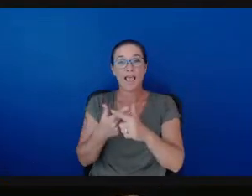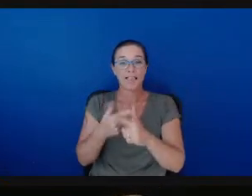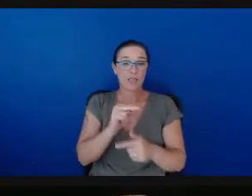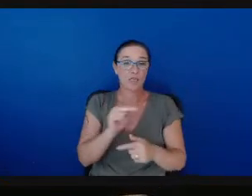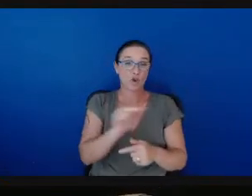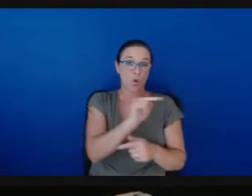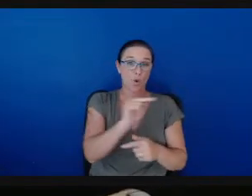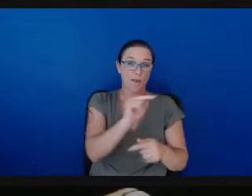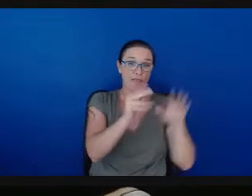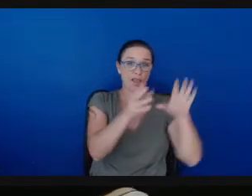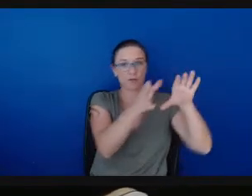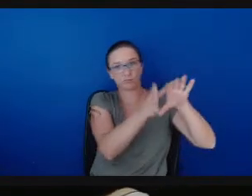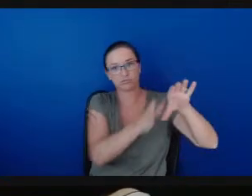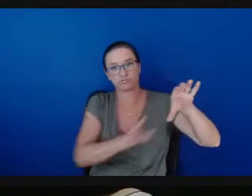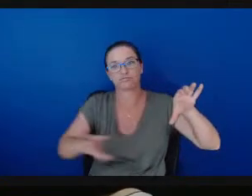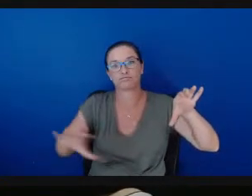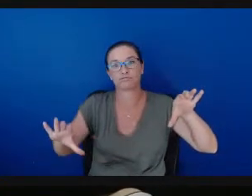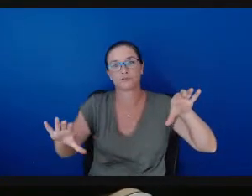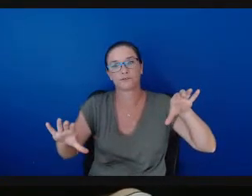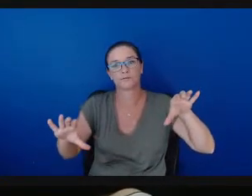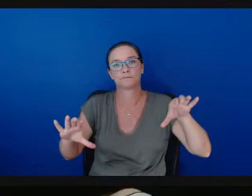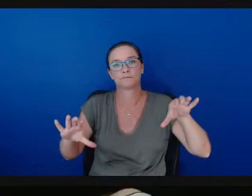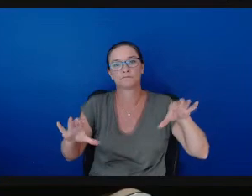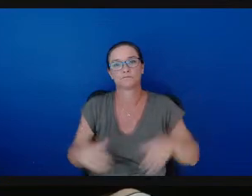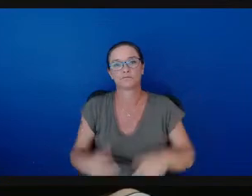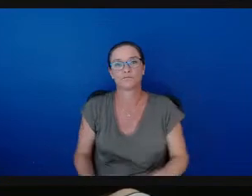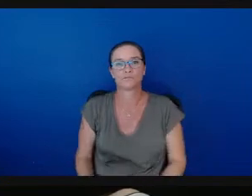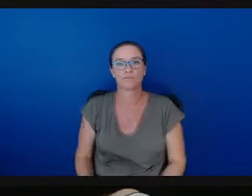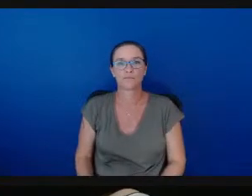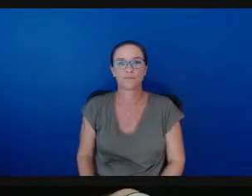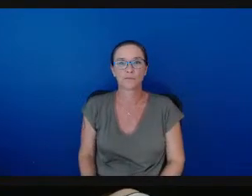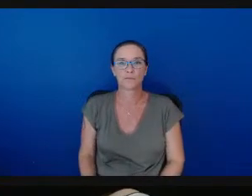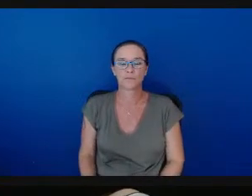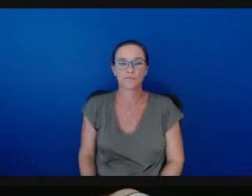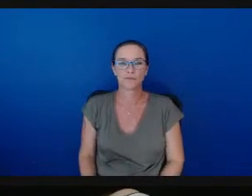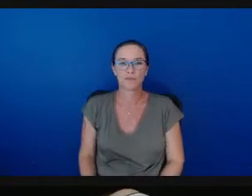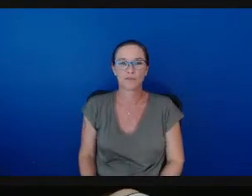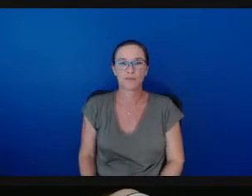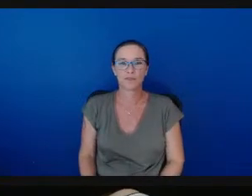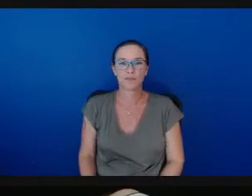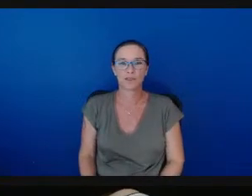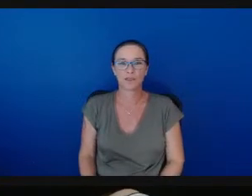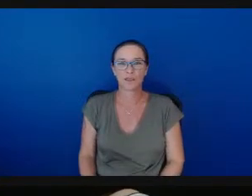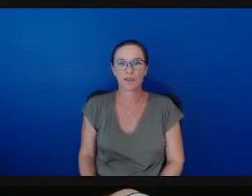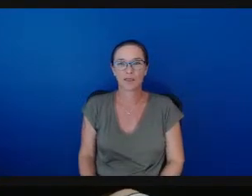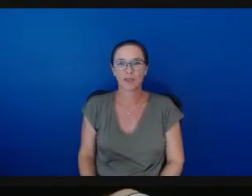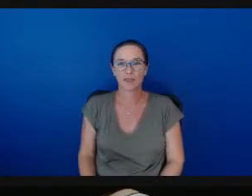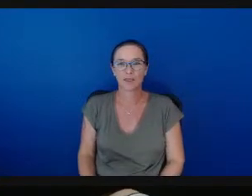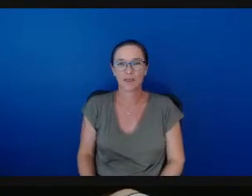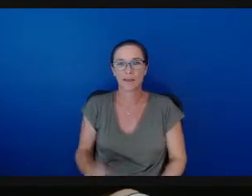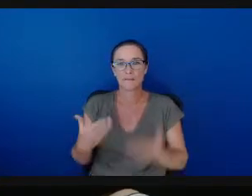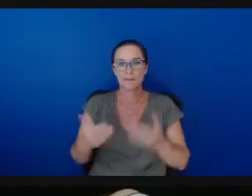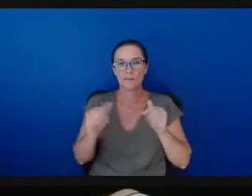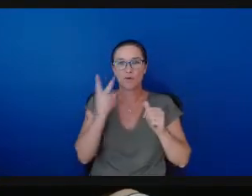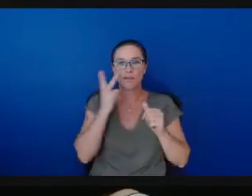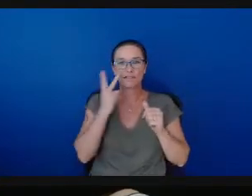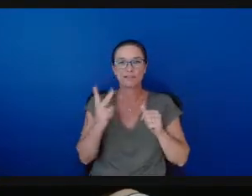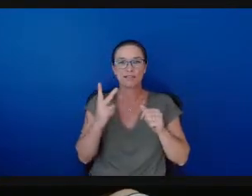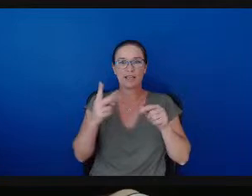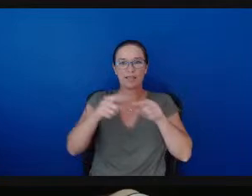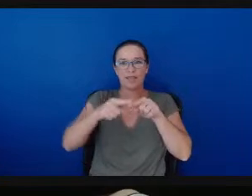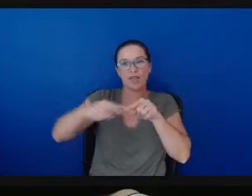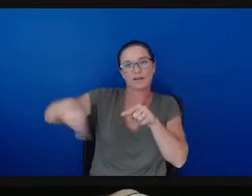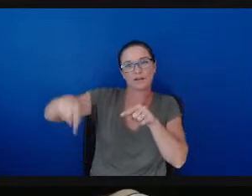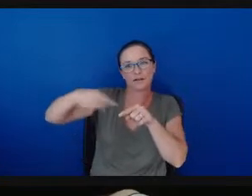amount. Here, let's make this loop for you guys. And you maybe can pick out the edge of this basin that was